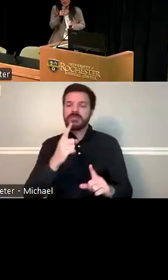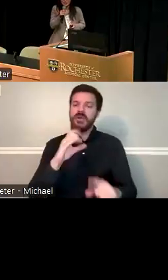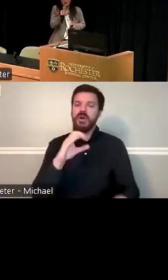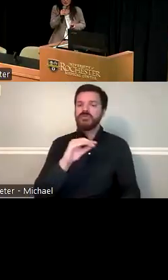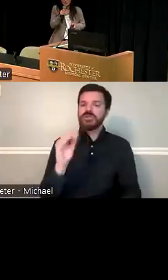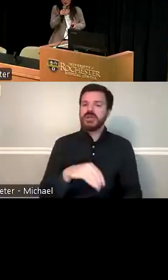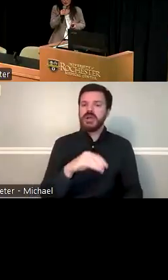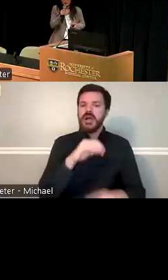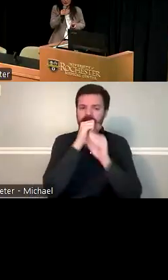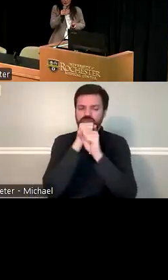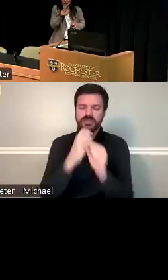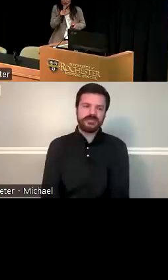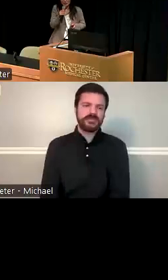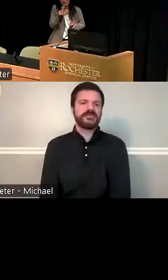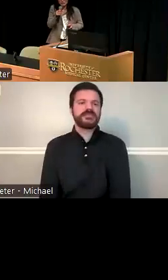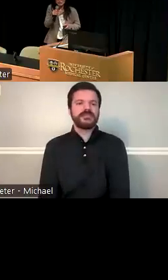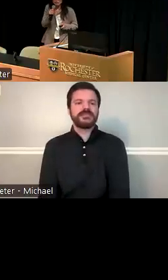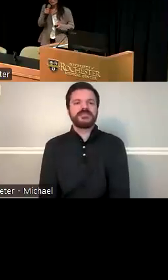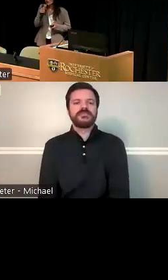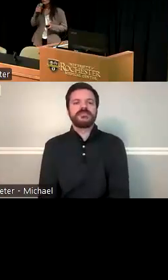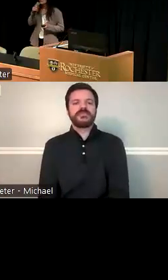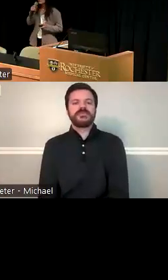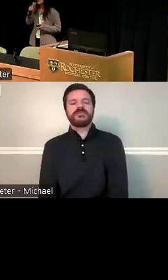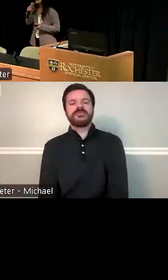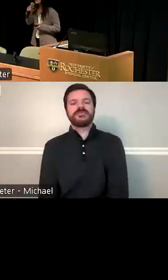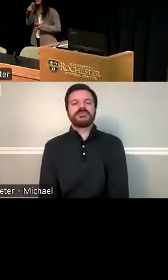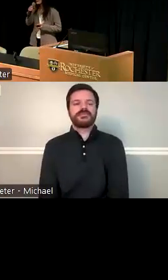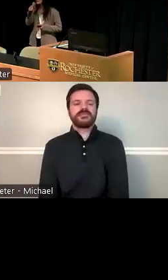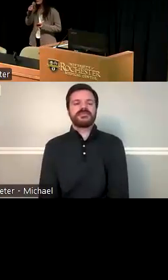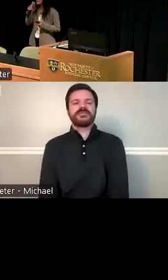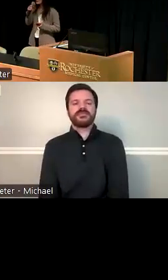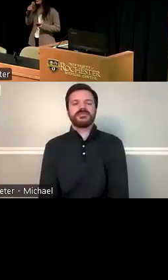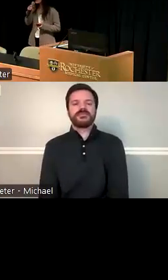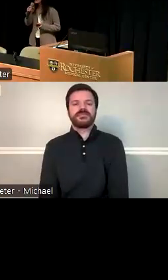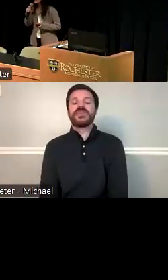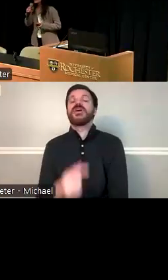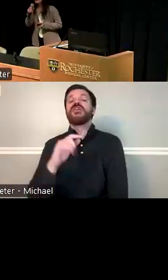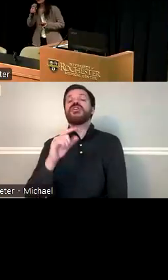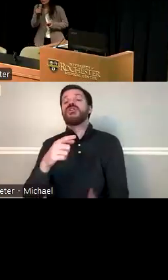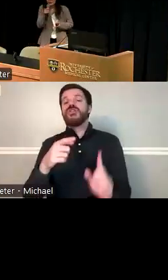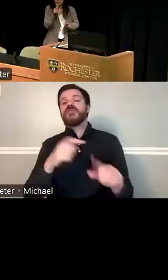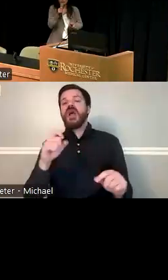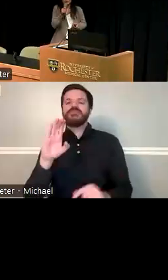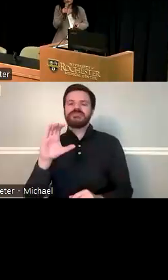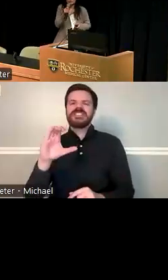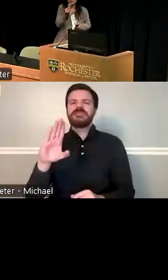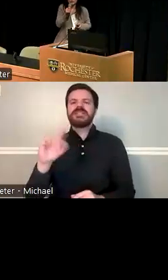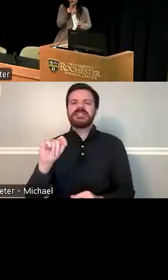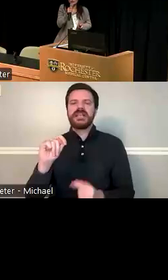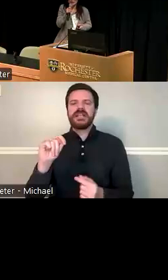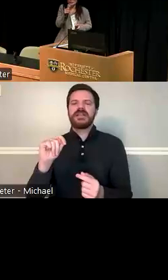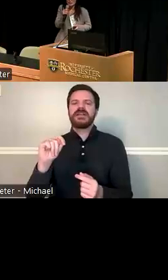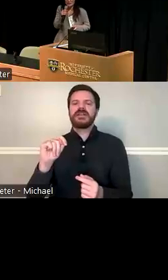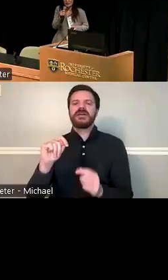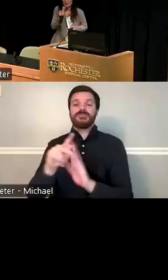confidentiality. So what we have done here was to draw from the cognitive behavioral therapy principles to build